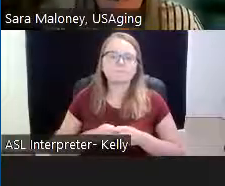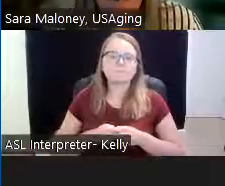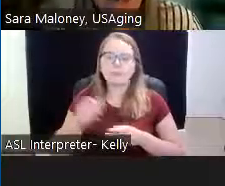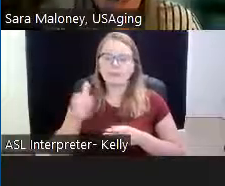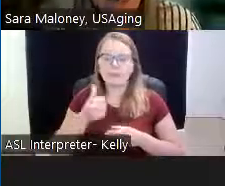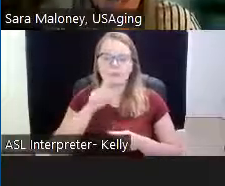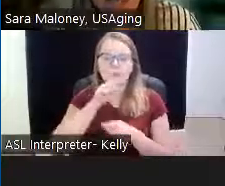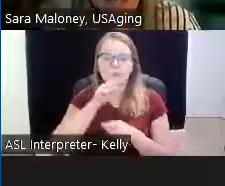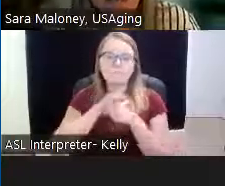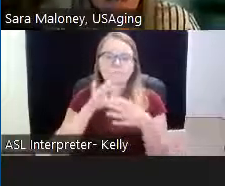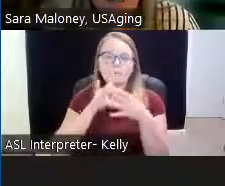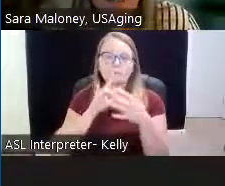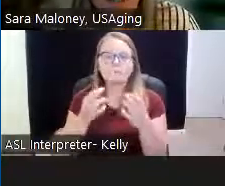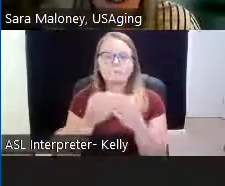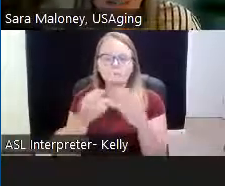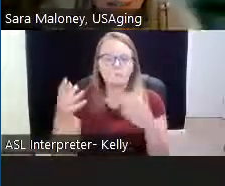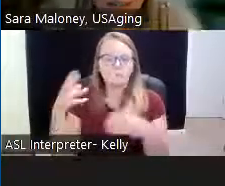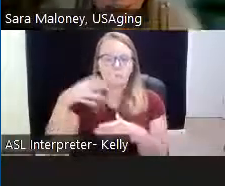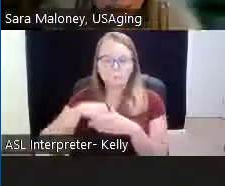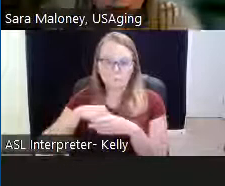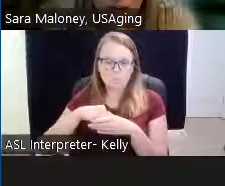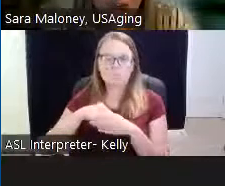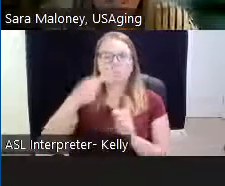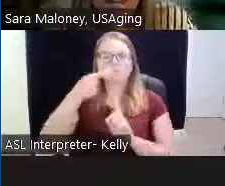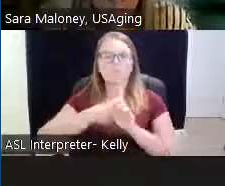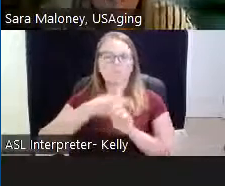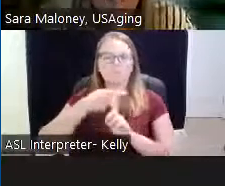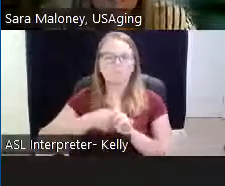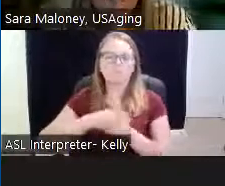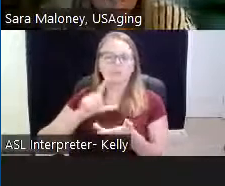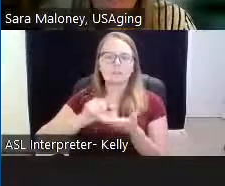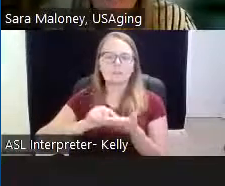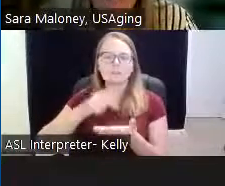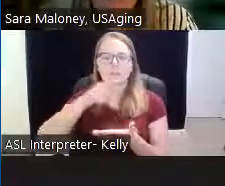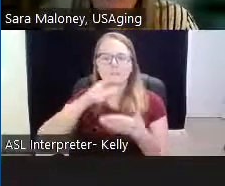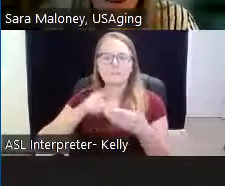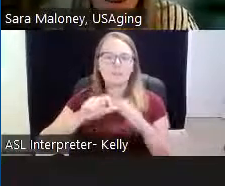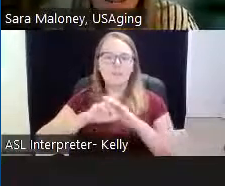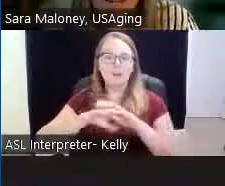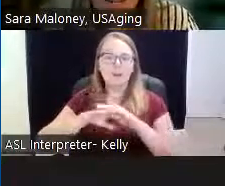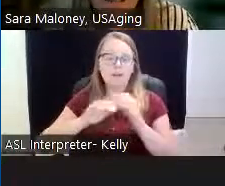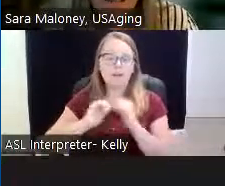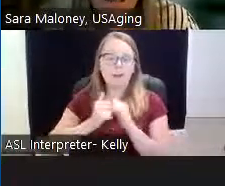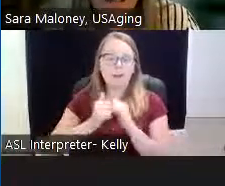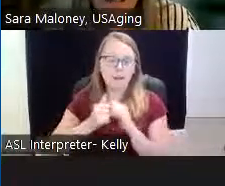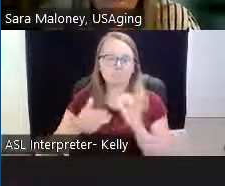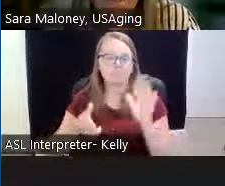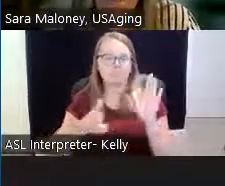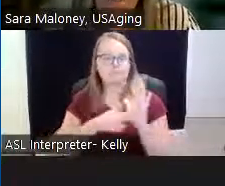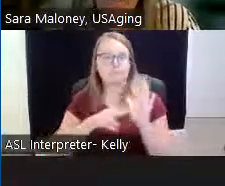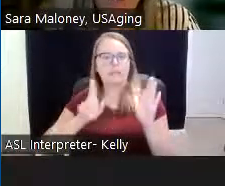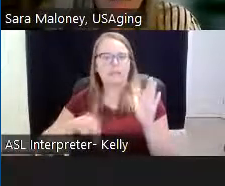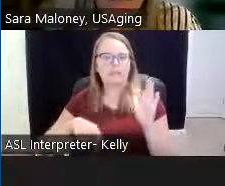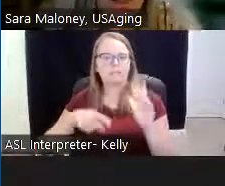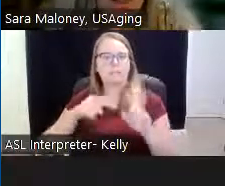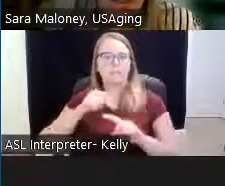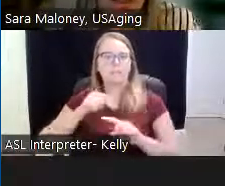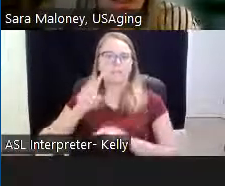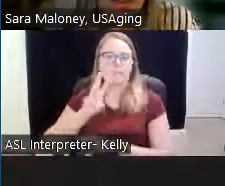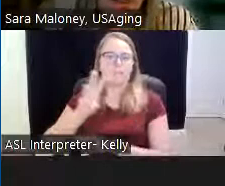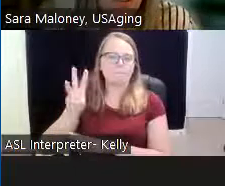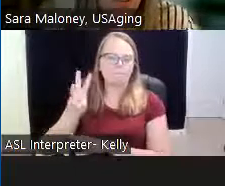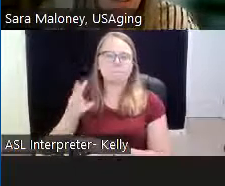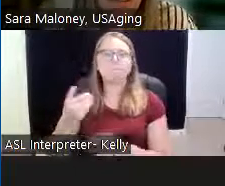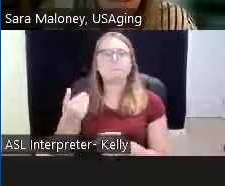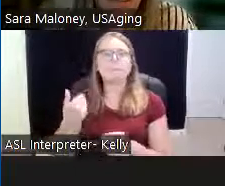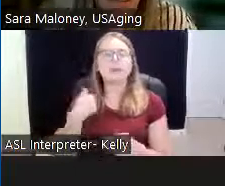to Connect resources include our monthly newsletter, which you can access by signing up on our website. There is also the